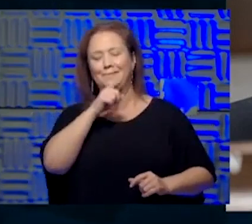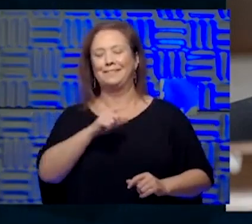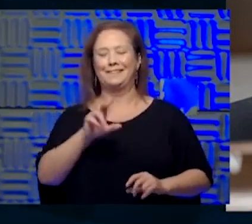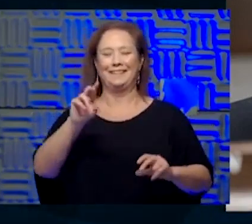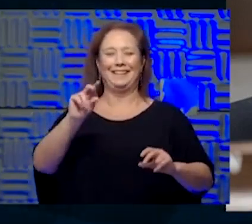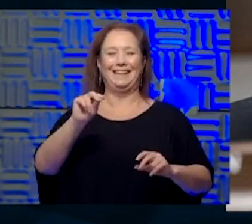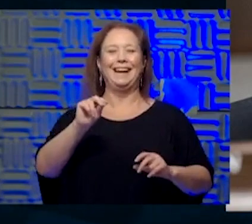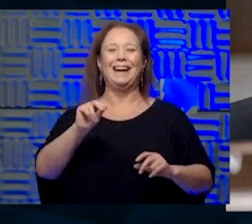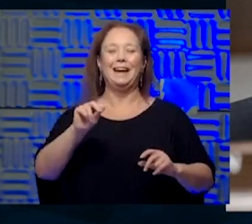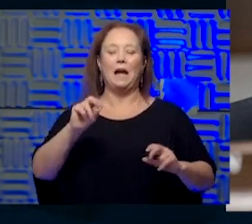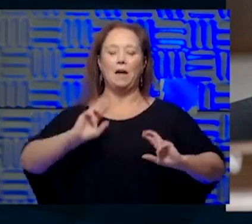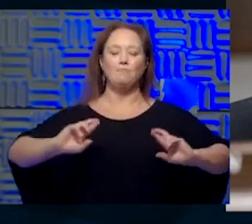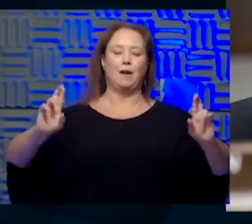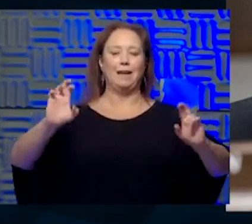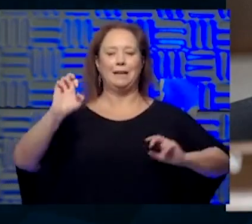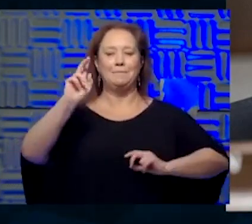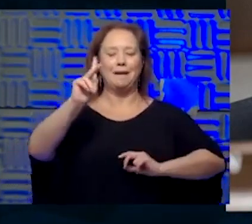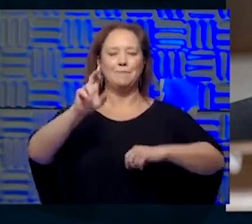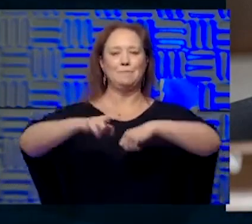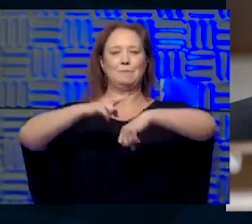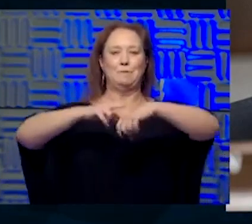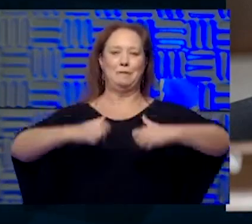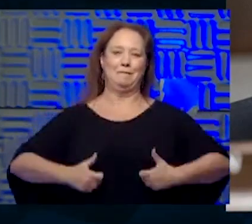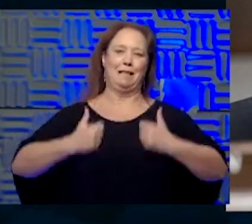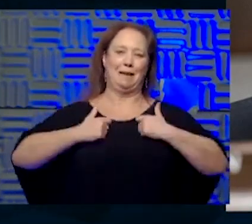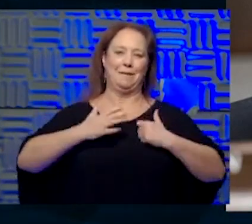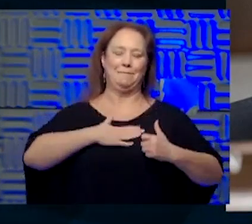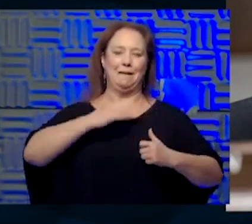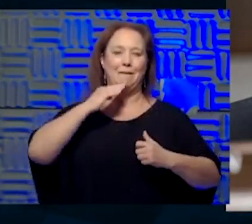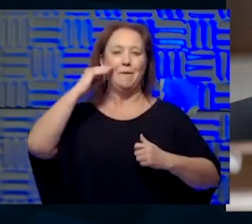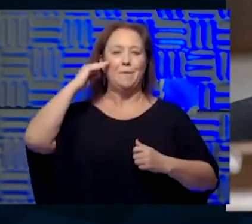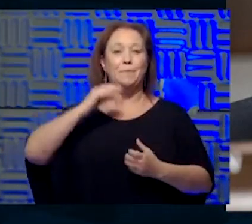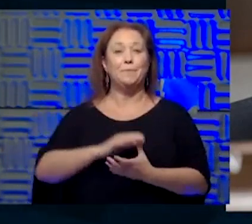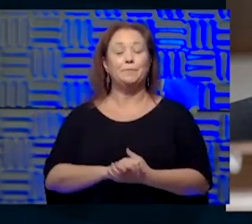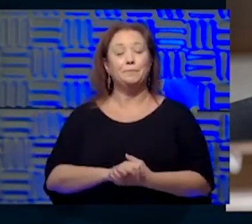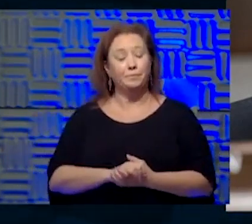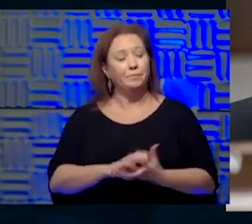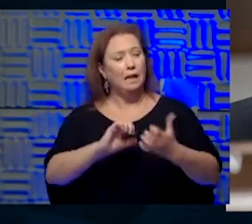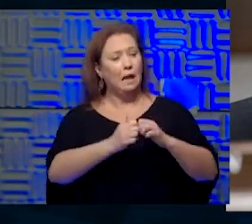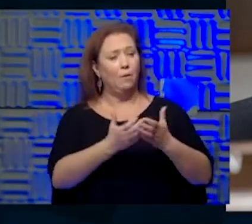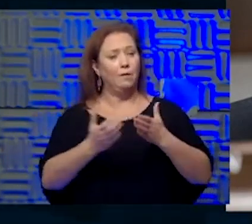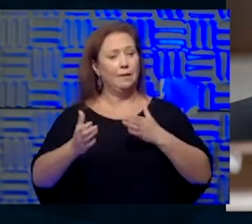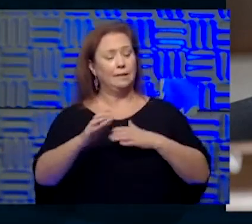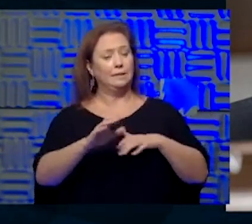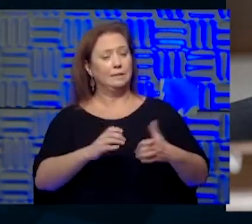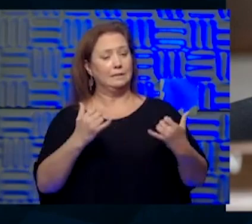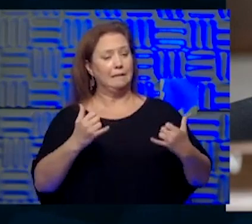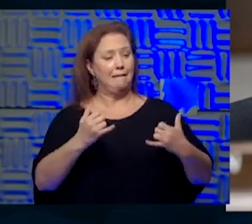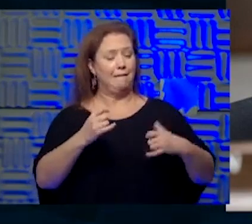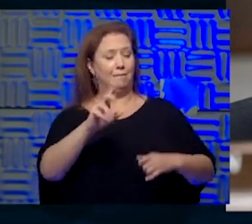to the normal life throughout my house. How are things going today, and how are things back in D.C.?